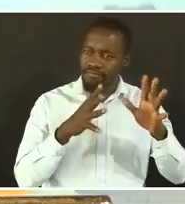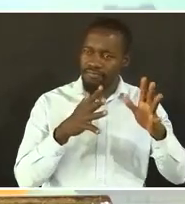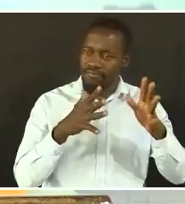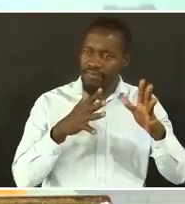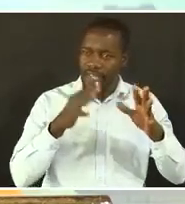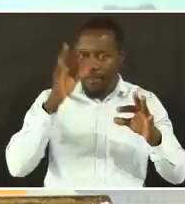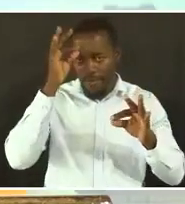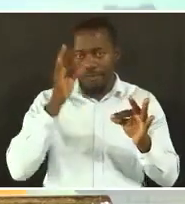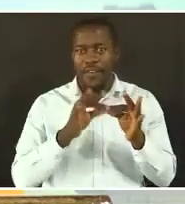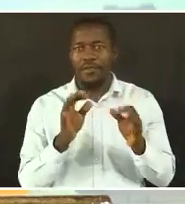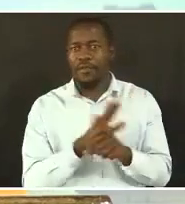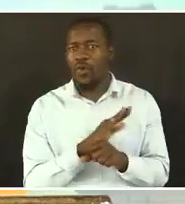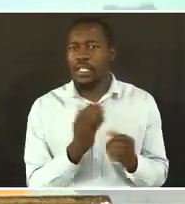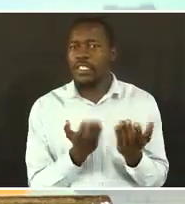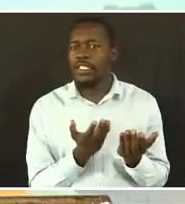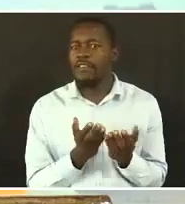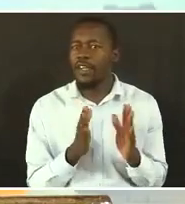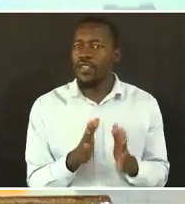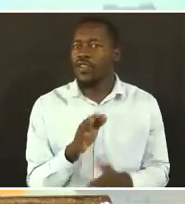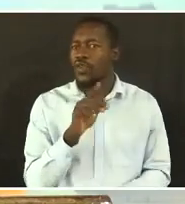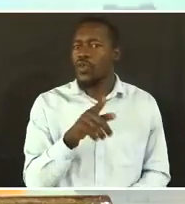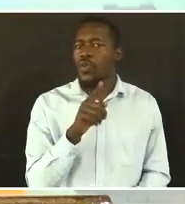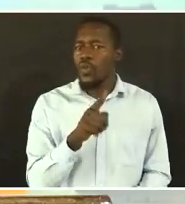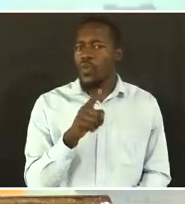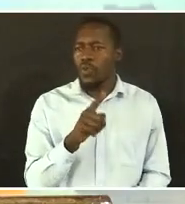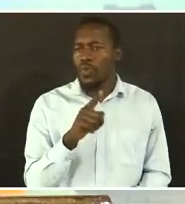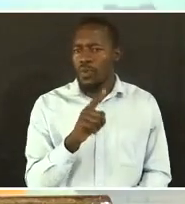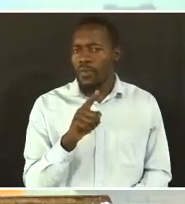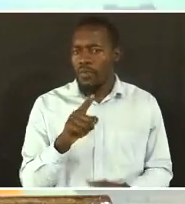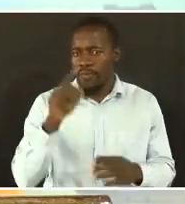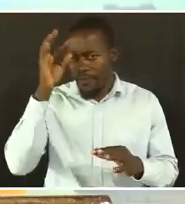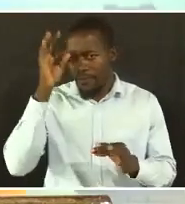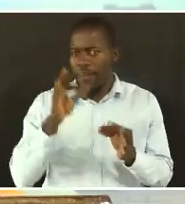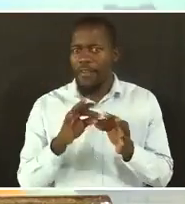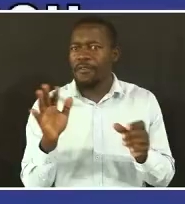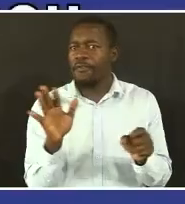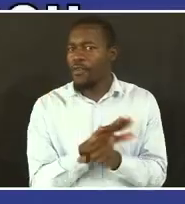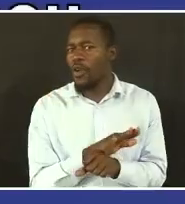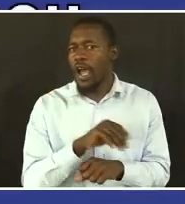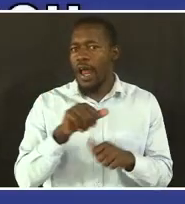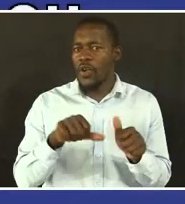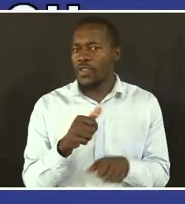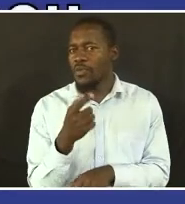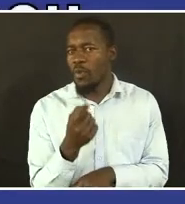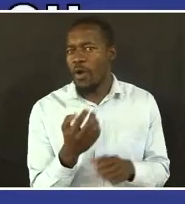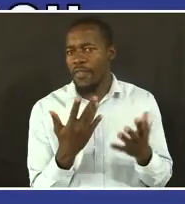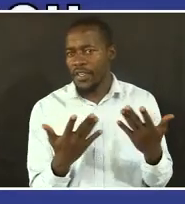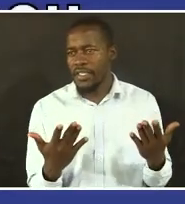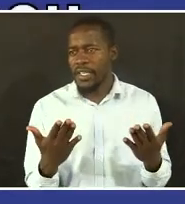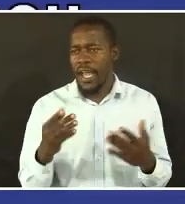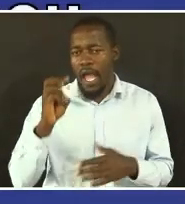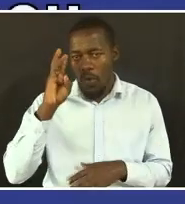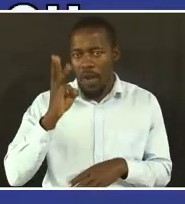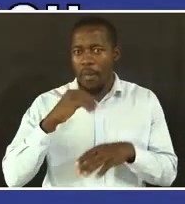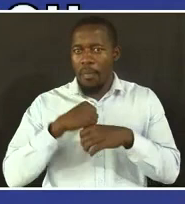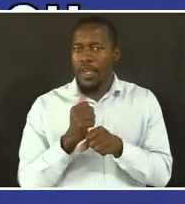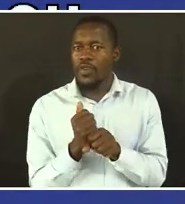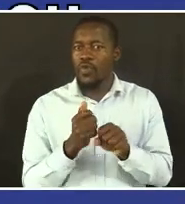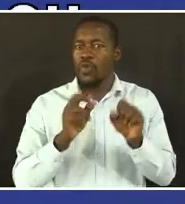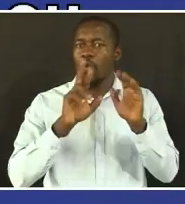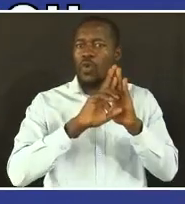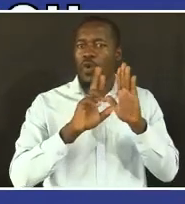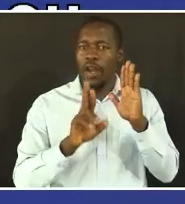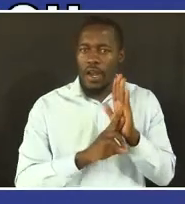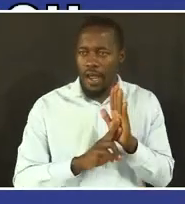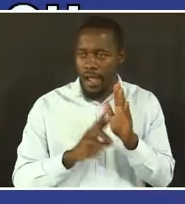faithful servant. You have been faithful over few. I will make you ruler over many things.